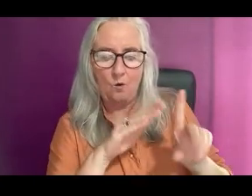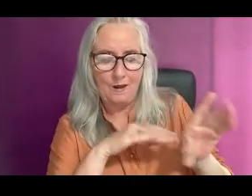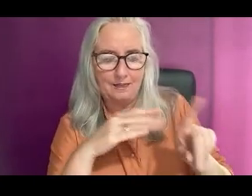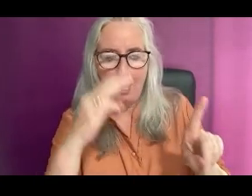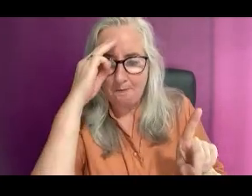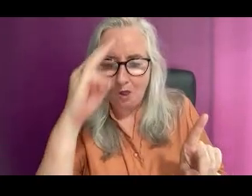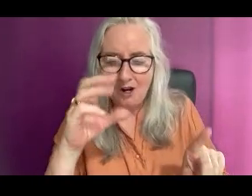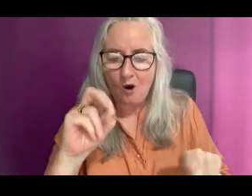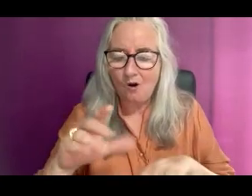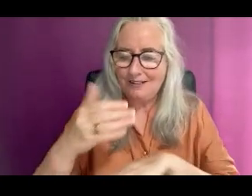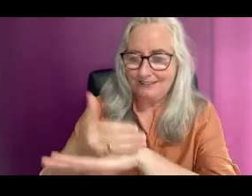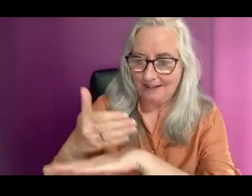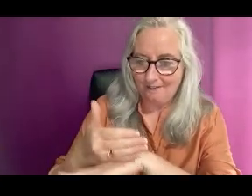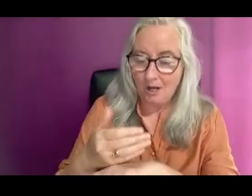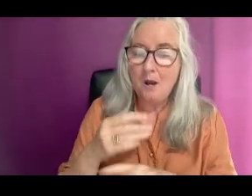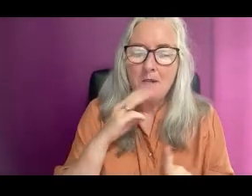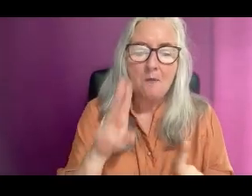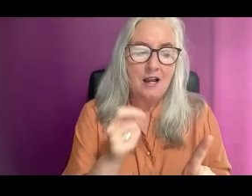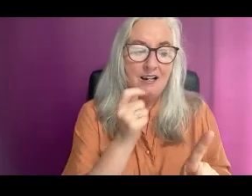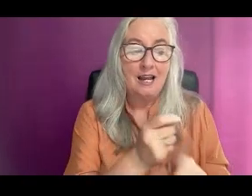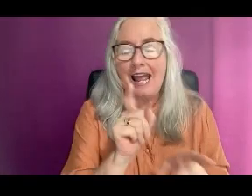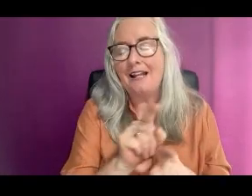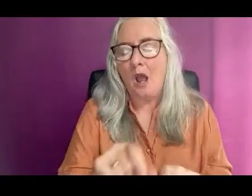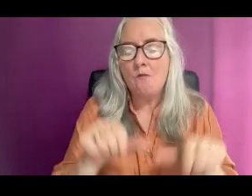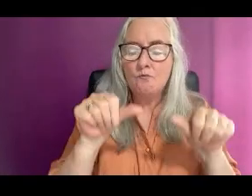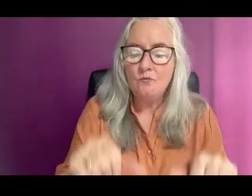employee, but we might issue an approval in principle letter.